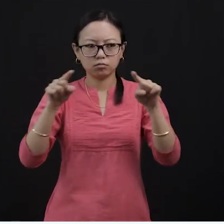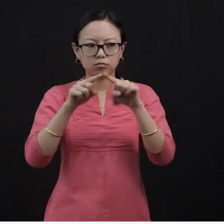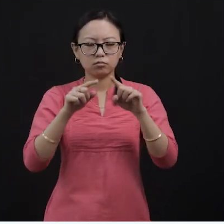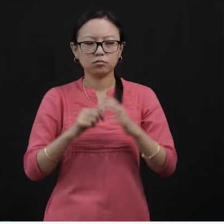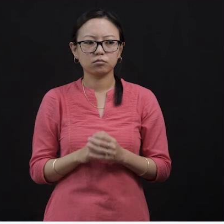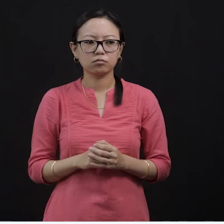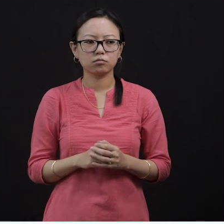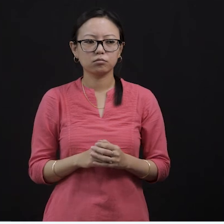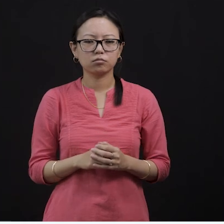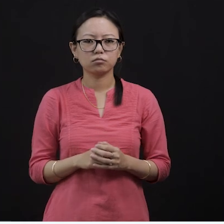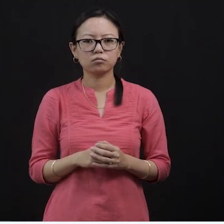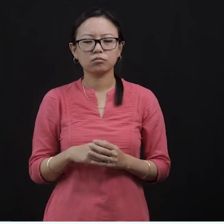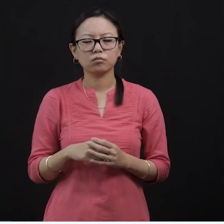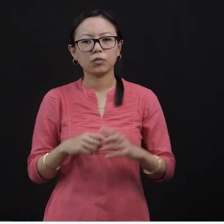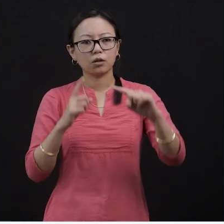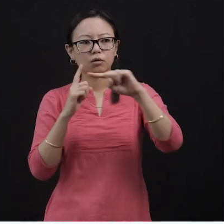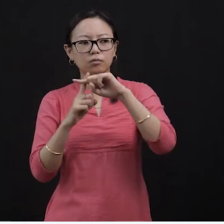this is a bar magnet.